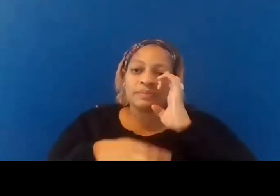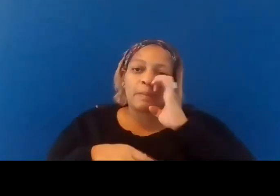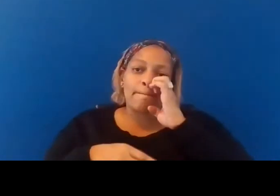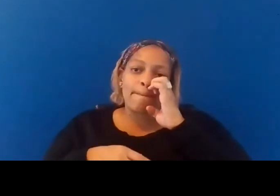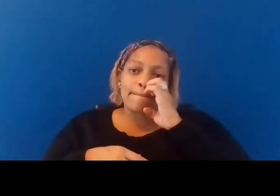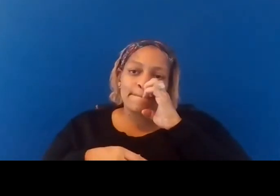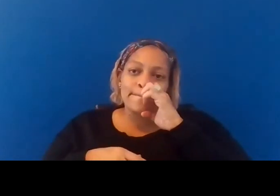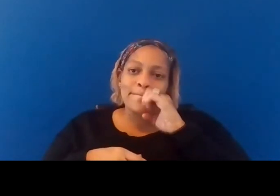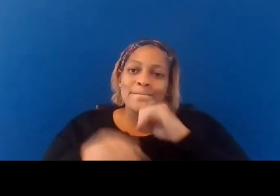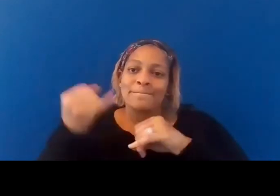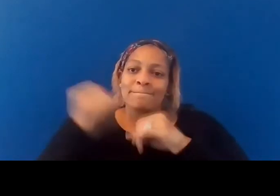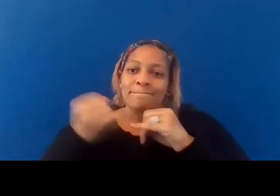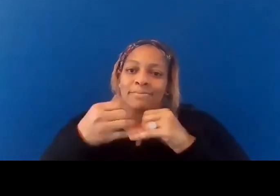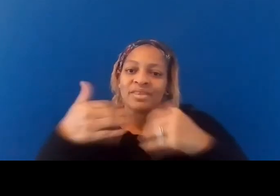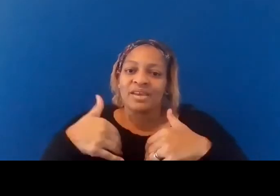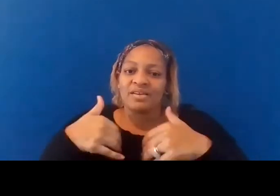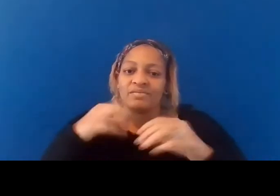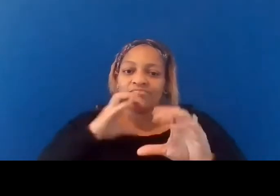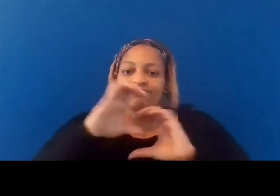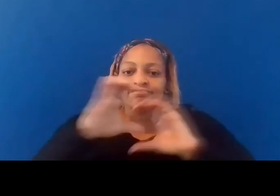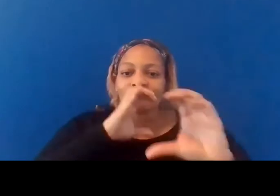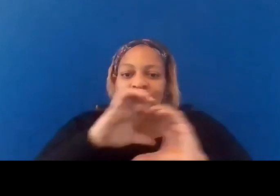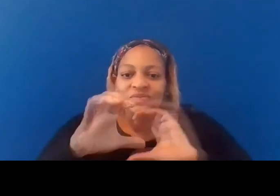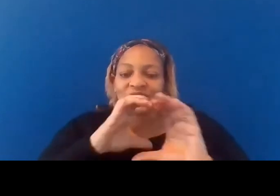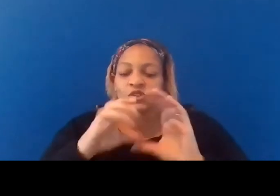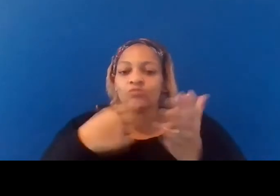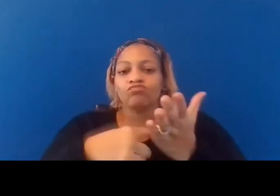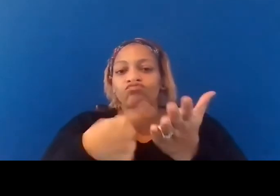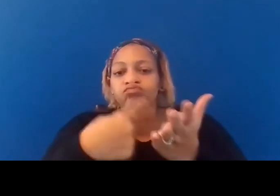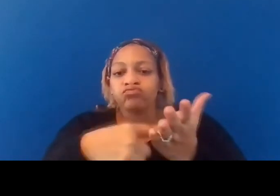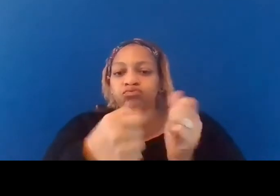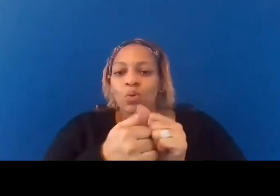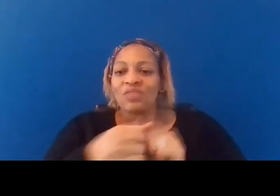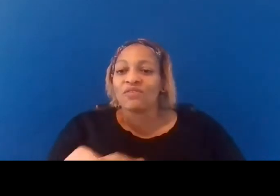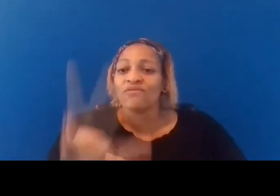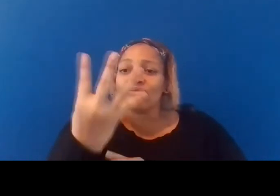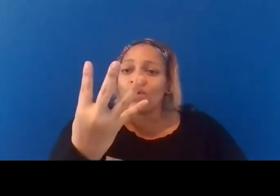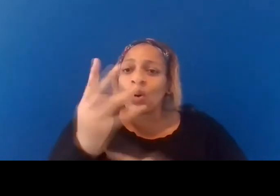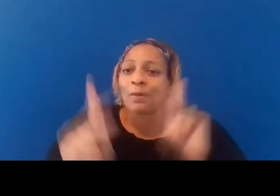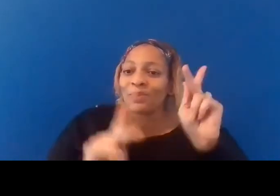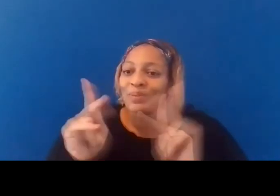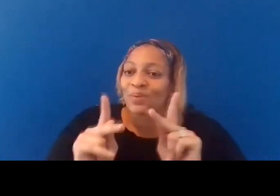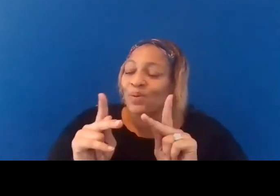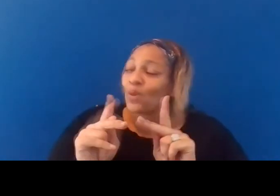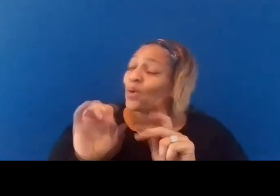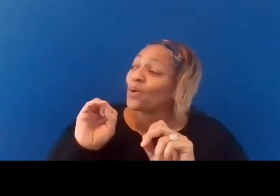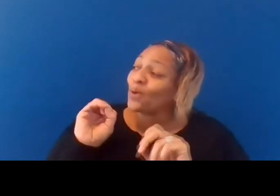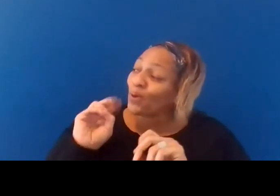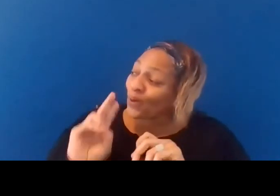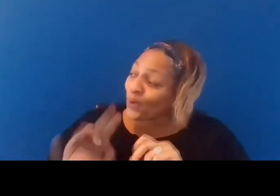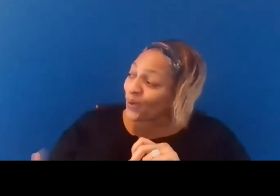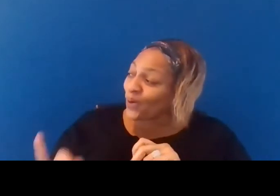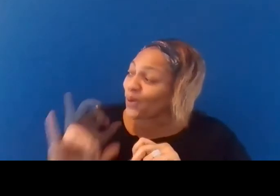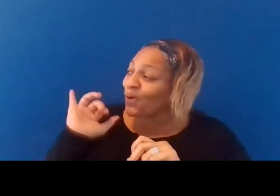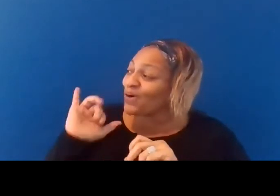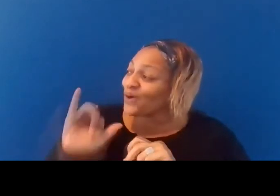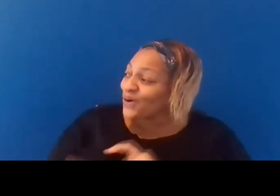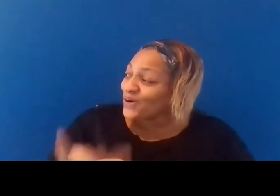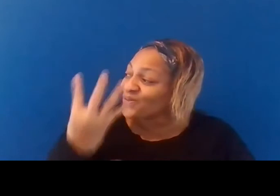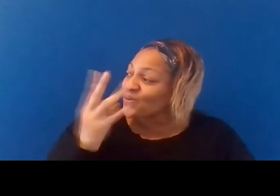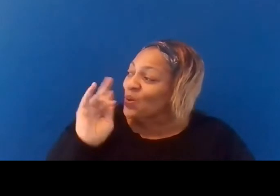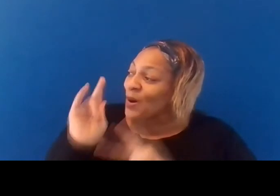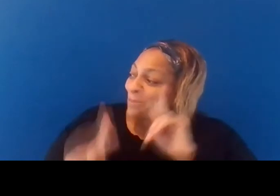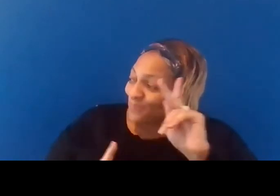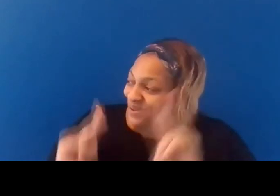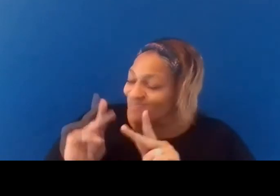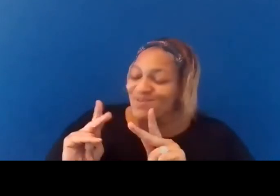with... Cuatro. Ooh, tú hablas español. Cuatro personas.